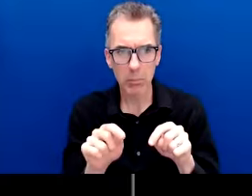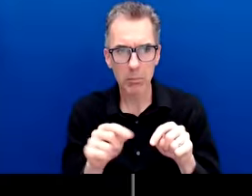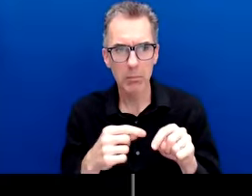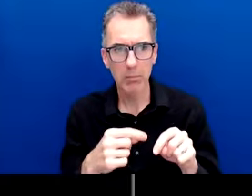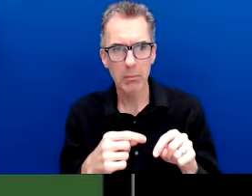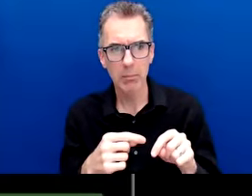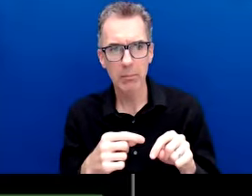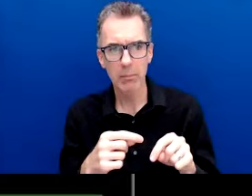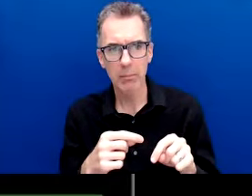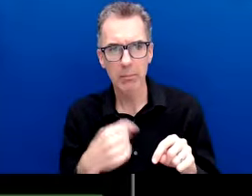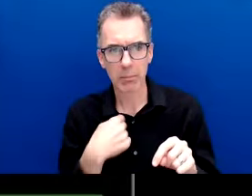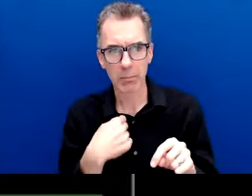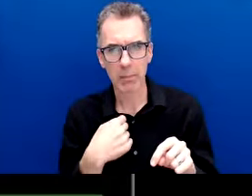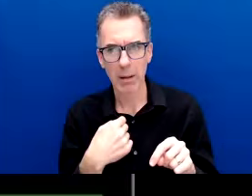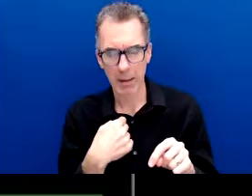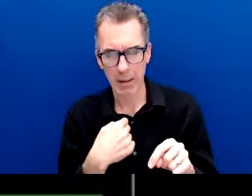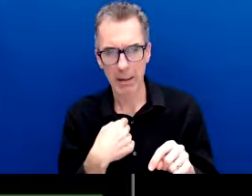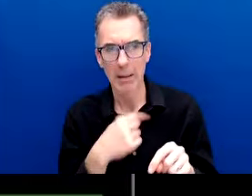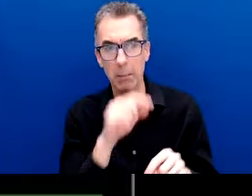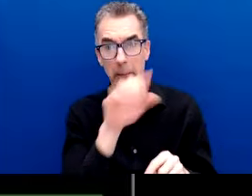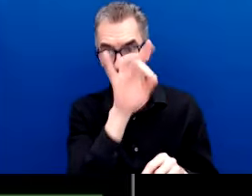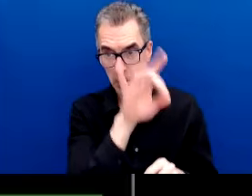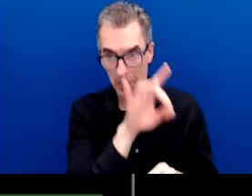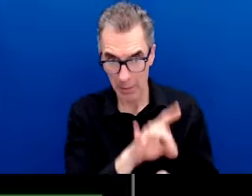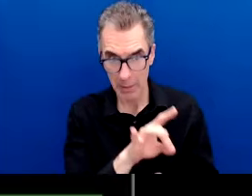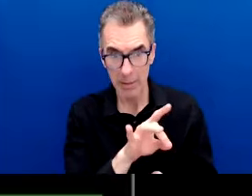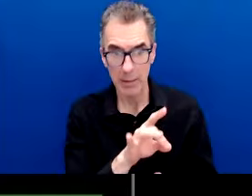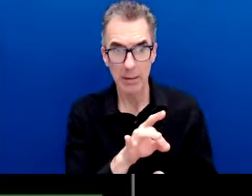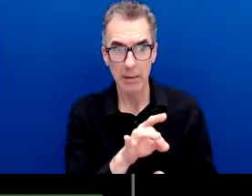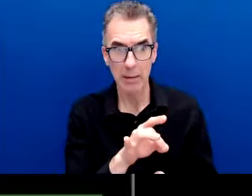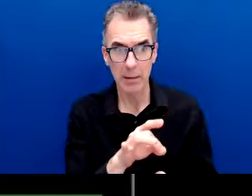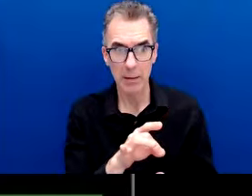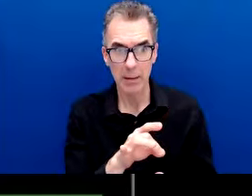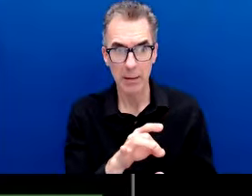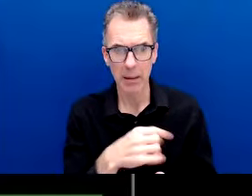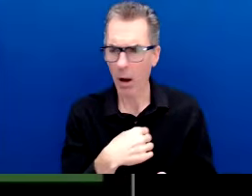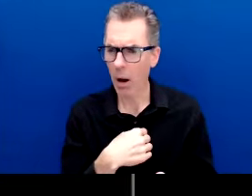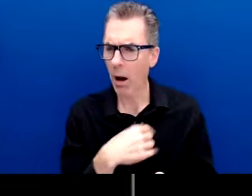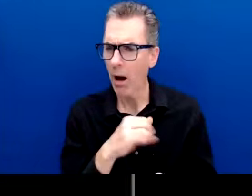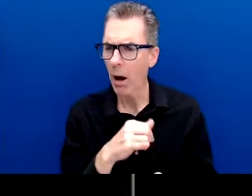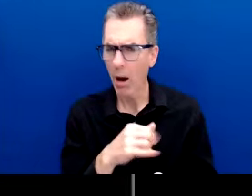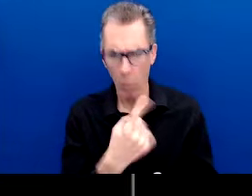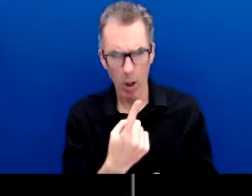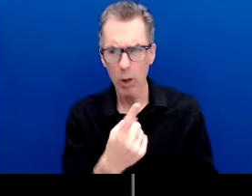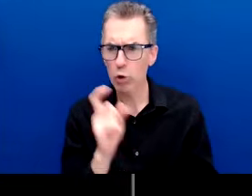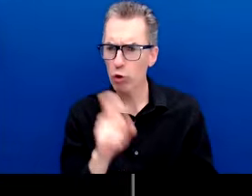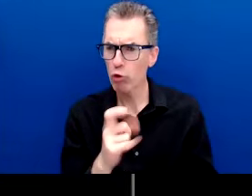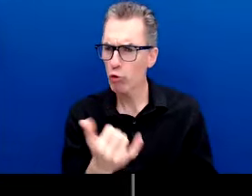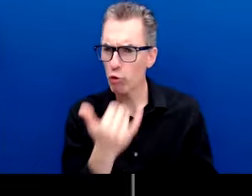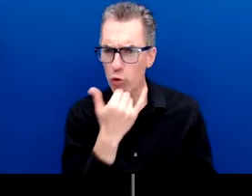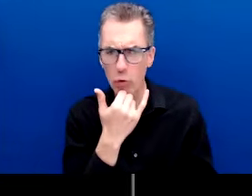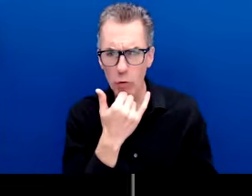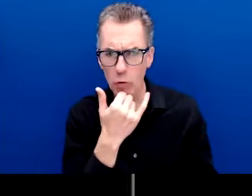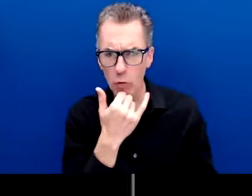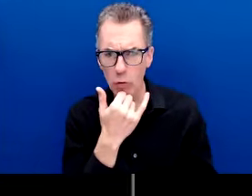wrong. And so I could submit, and if I should have got one wrong, actually. Wonder if I could go back. Okay,